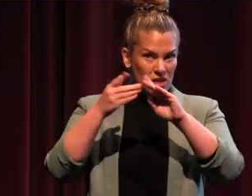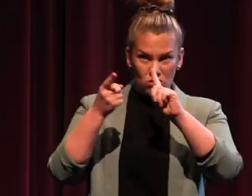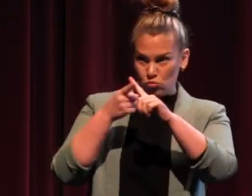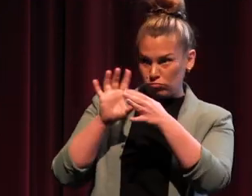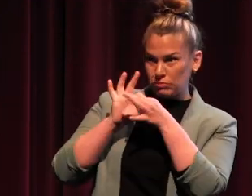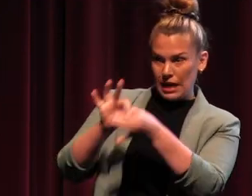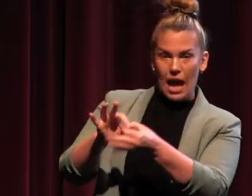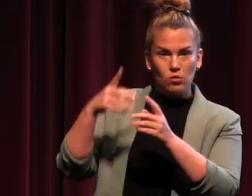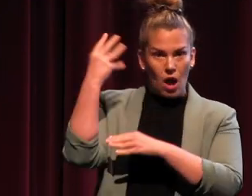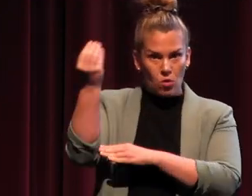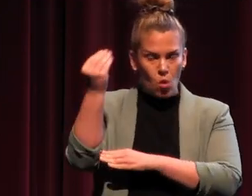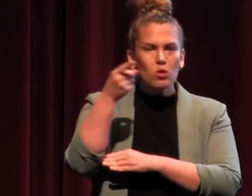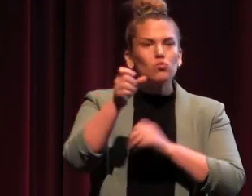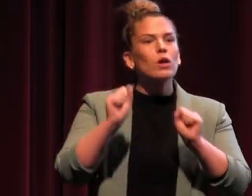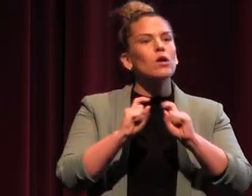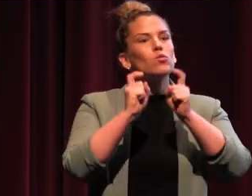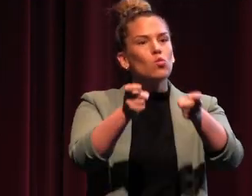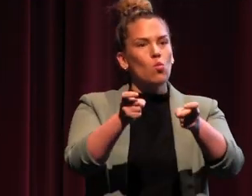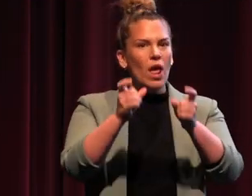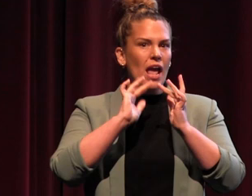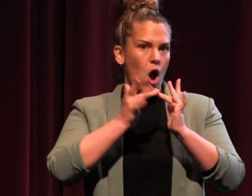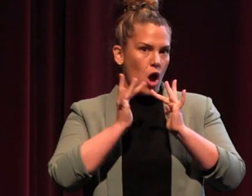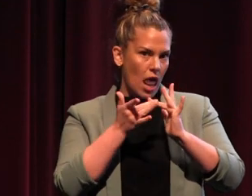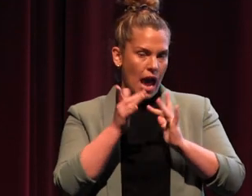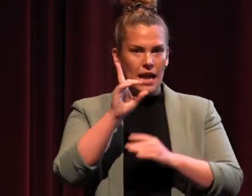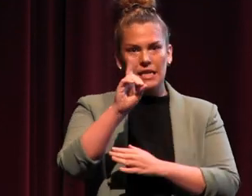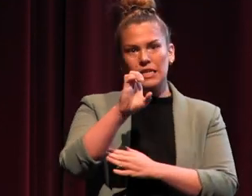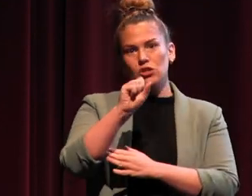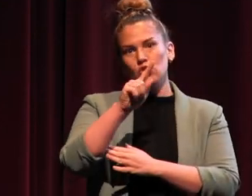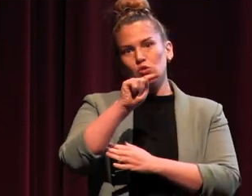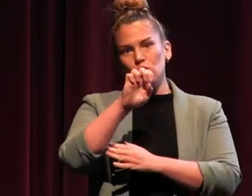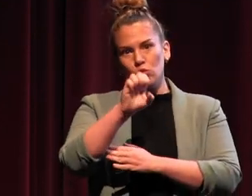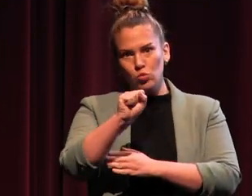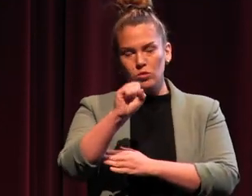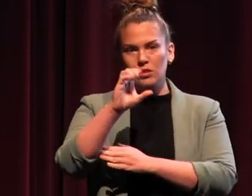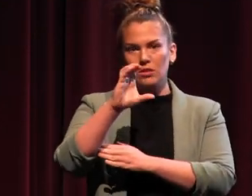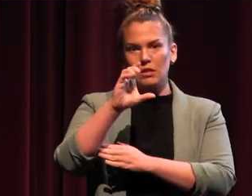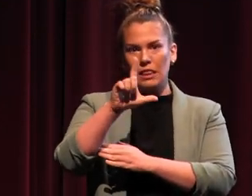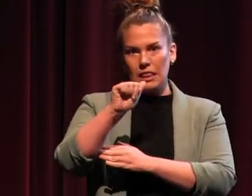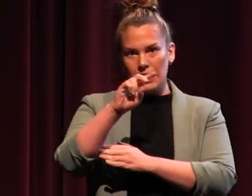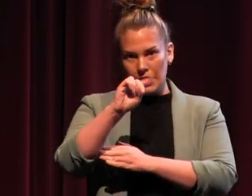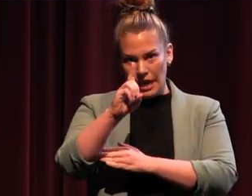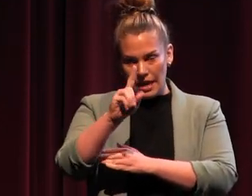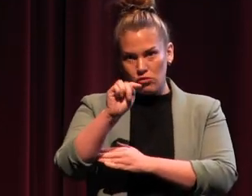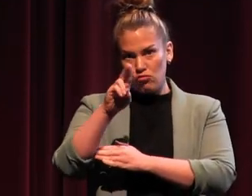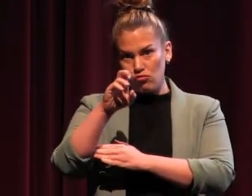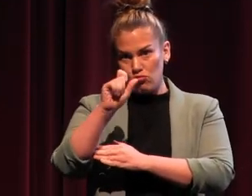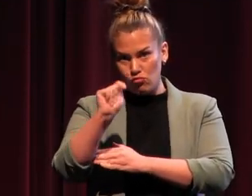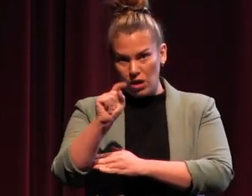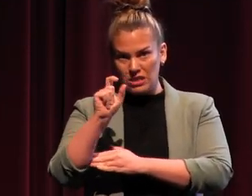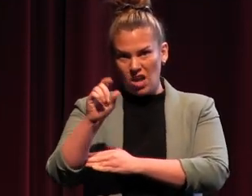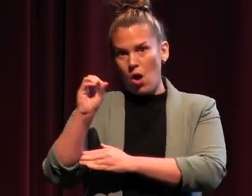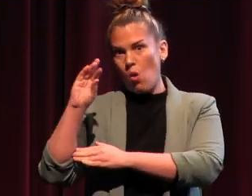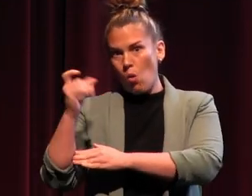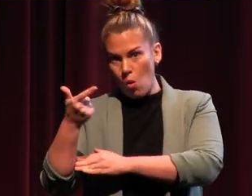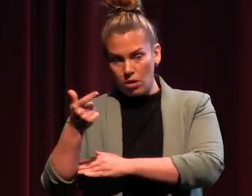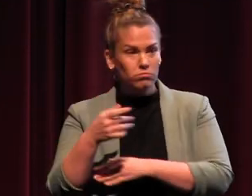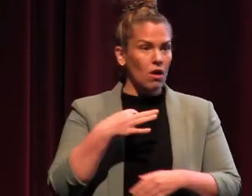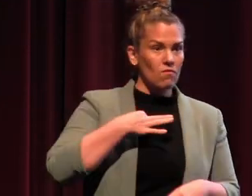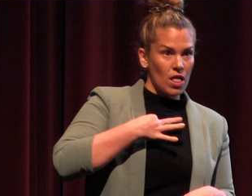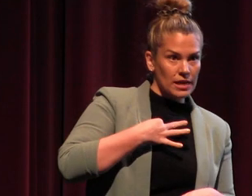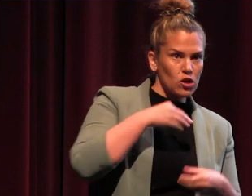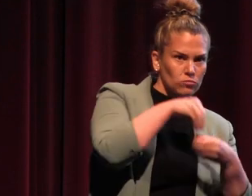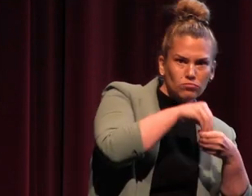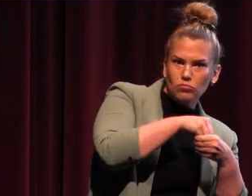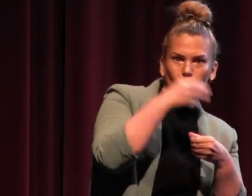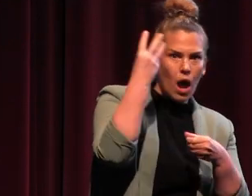at DeschutesLandTrust.org, volunteering both outdoors or inside, sharing